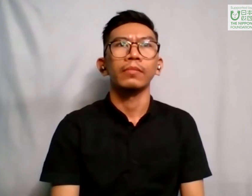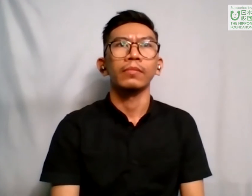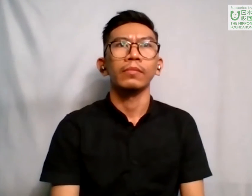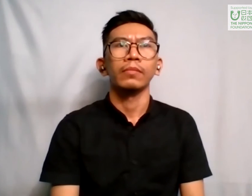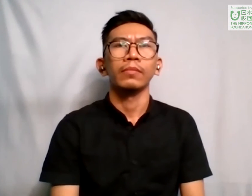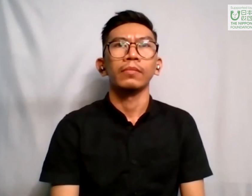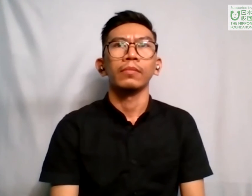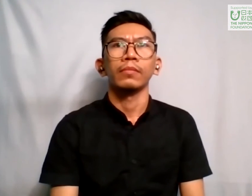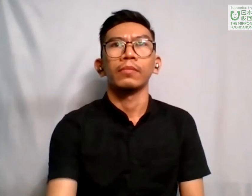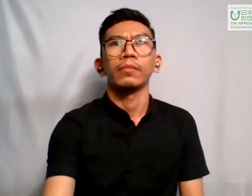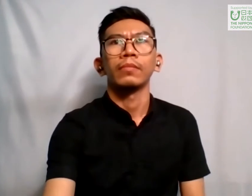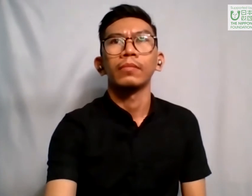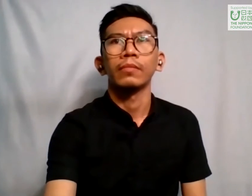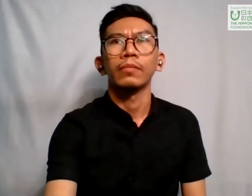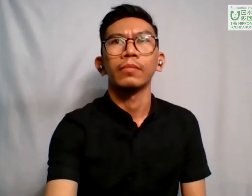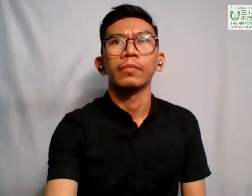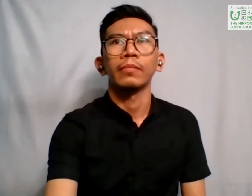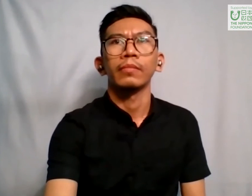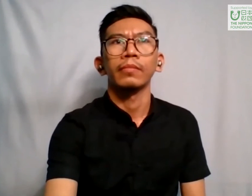verb.